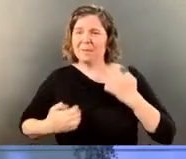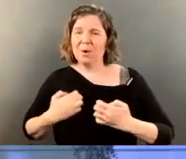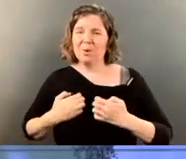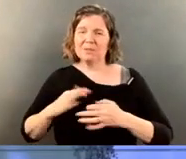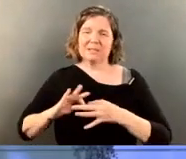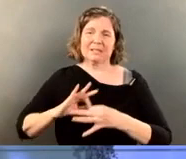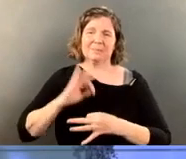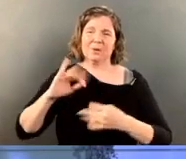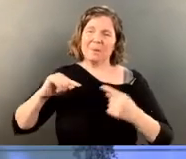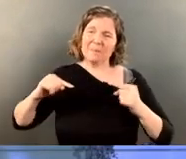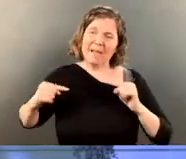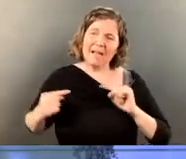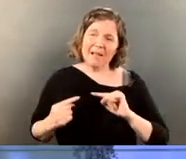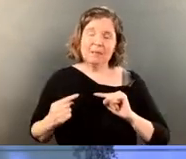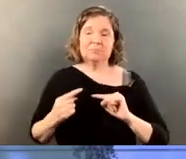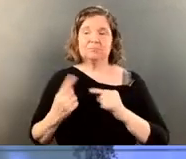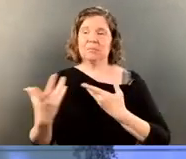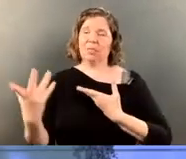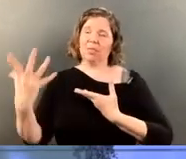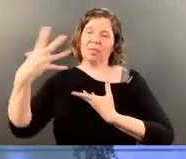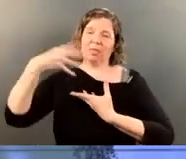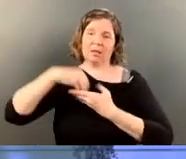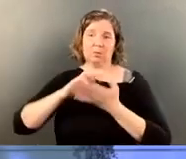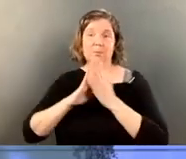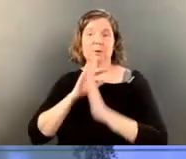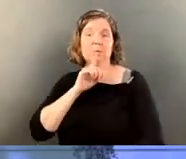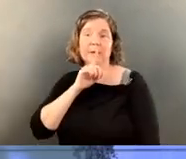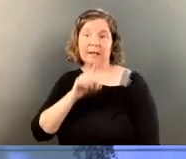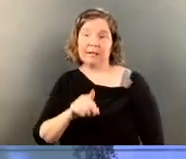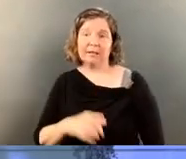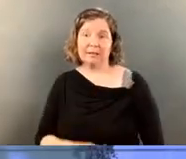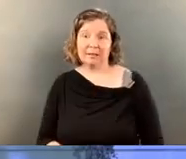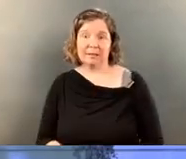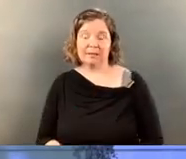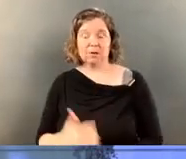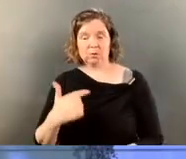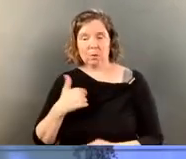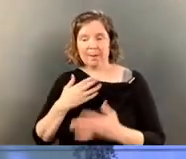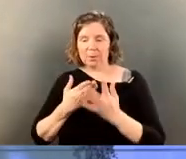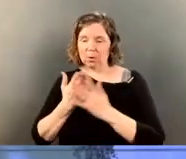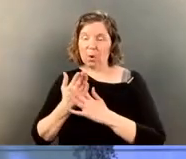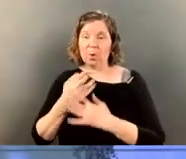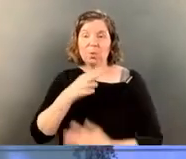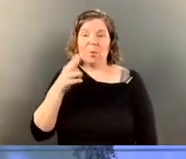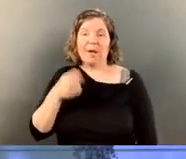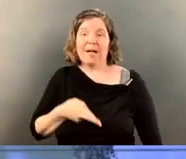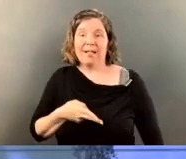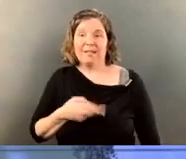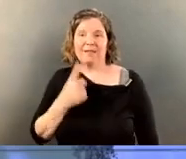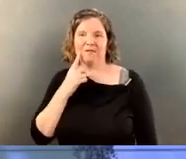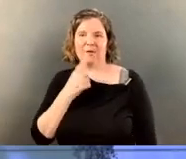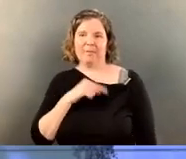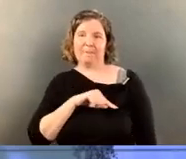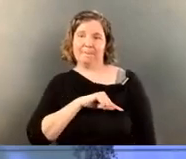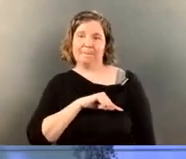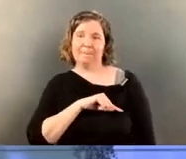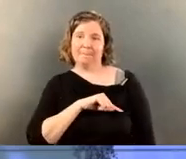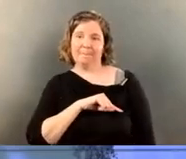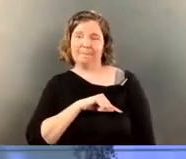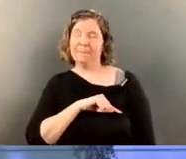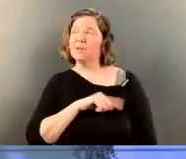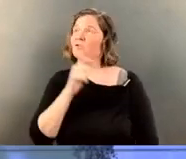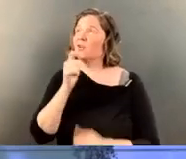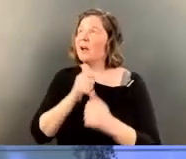and spiritual pain, that's all going to be real. So I'm going to go through hell for them. For